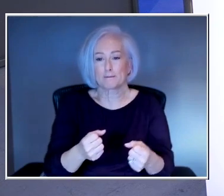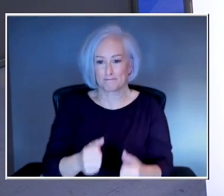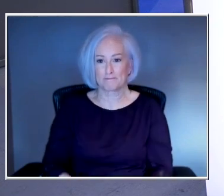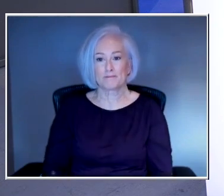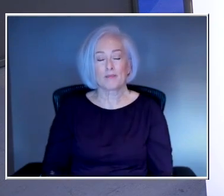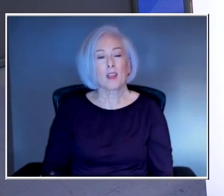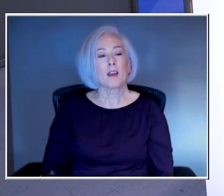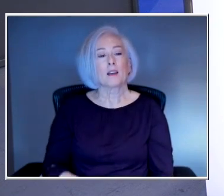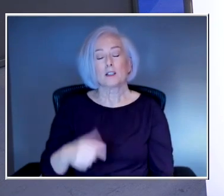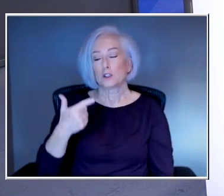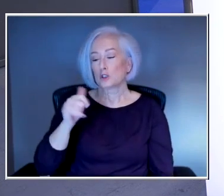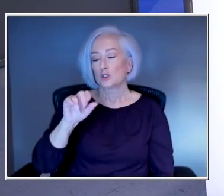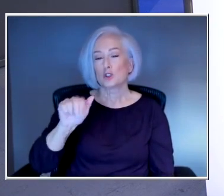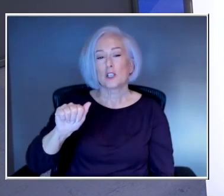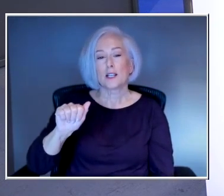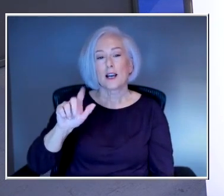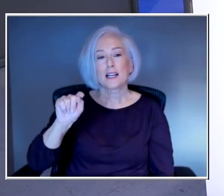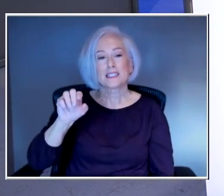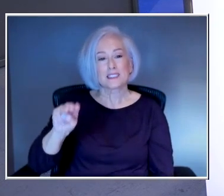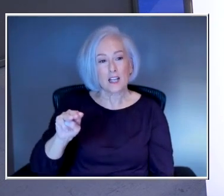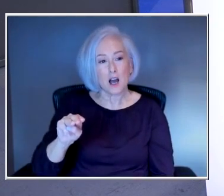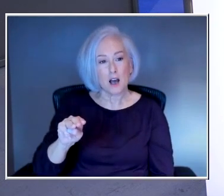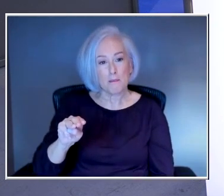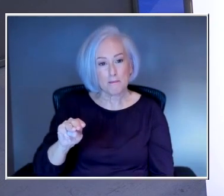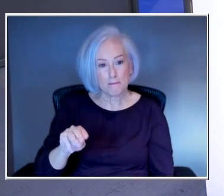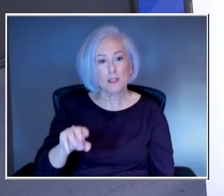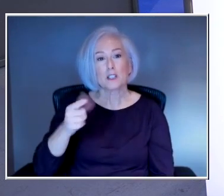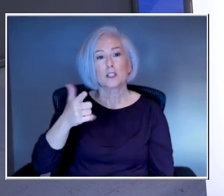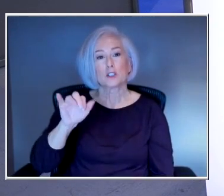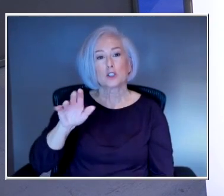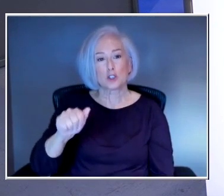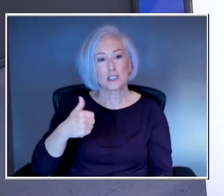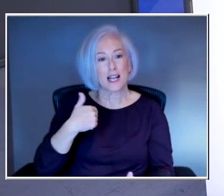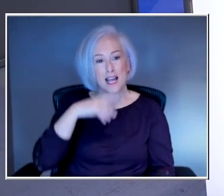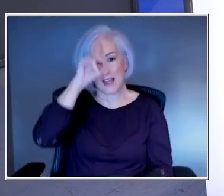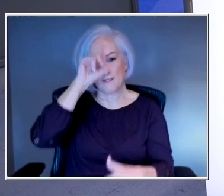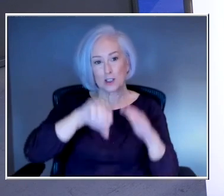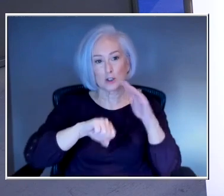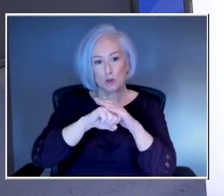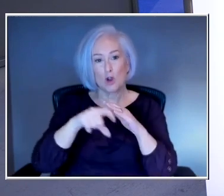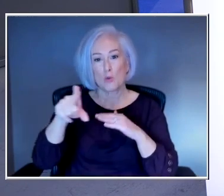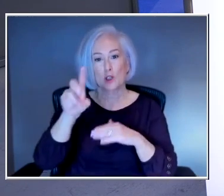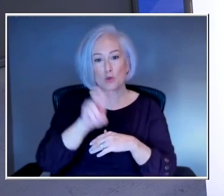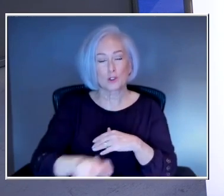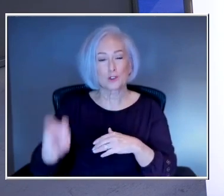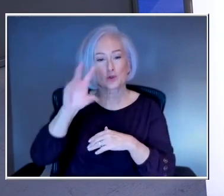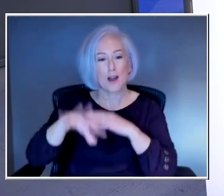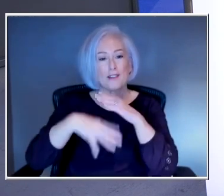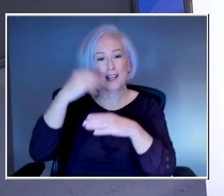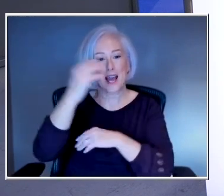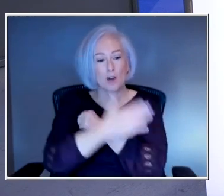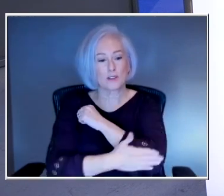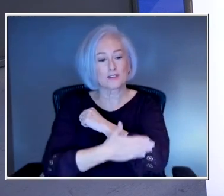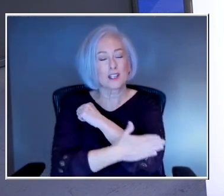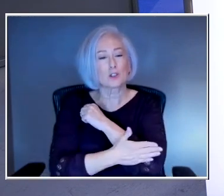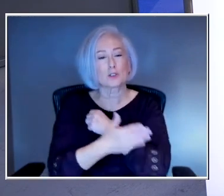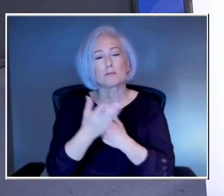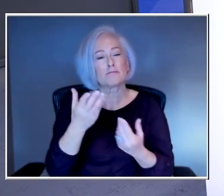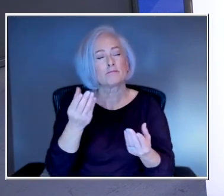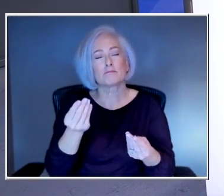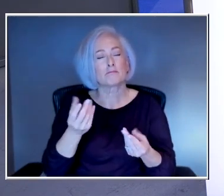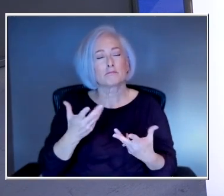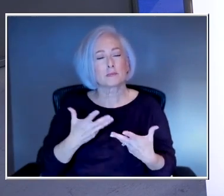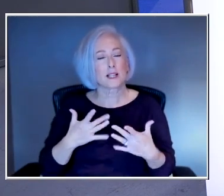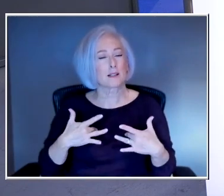understand Gina had her stroke while you all were out of the country at the time? Yes. Well, how can kind of take us back to what that was like? I